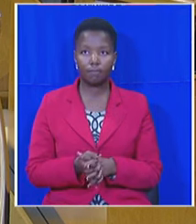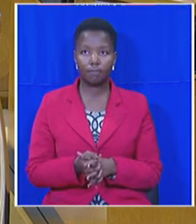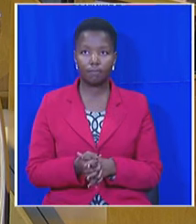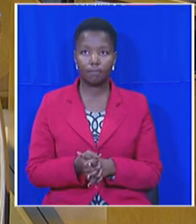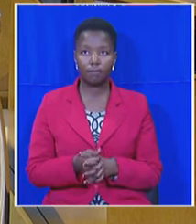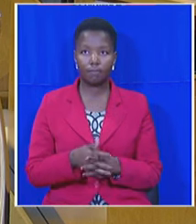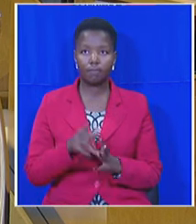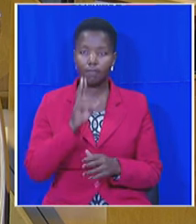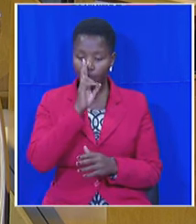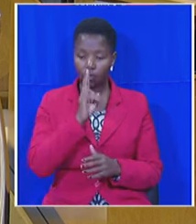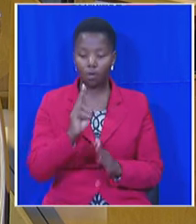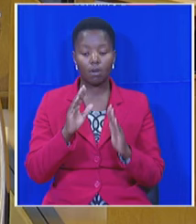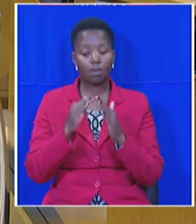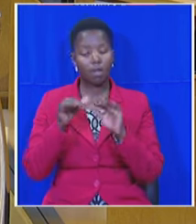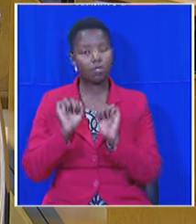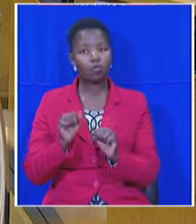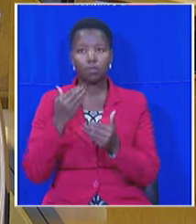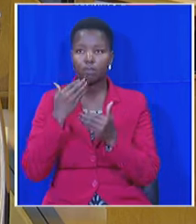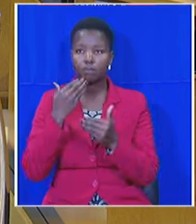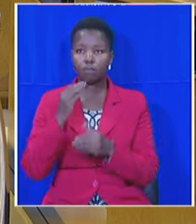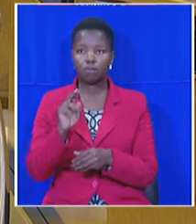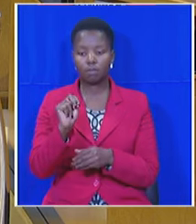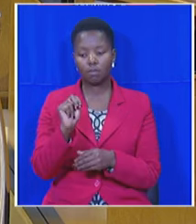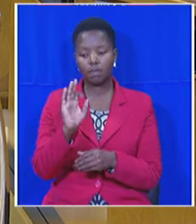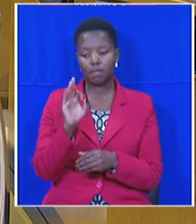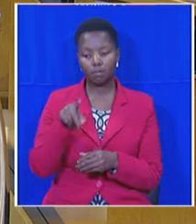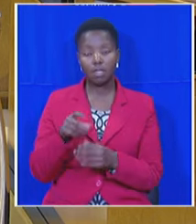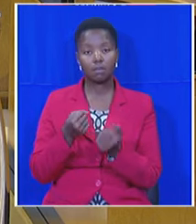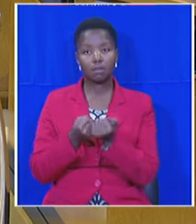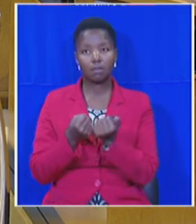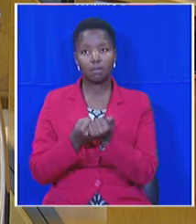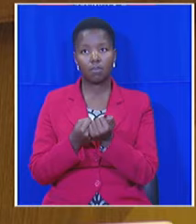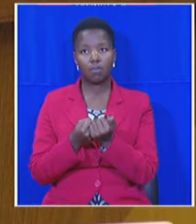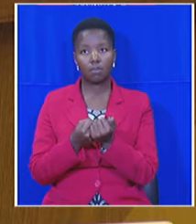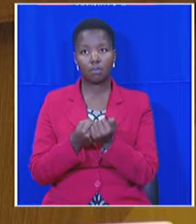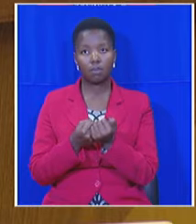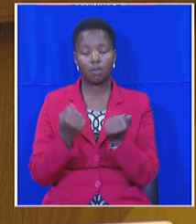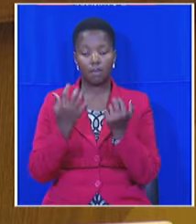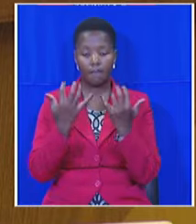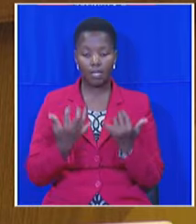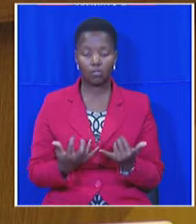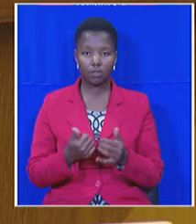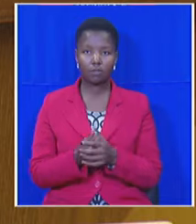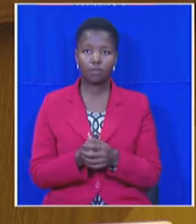Thank you, Honorable House Chair. The National Freedom Party supports this budget.